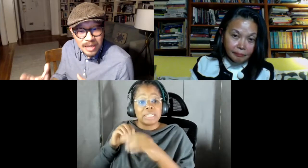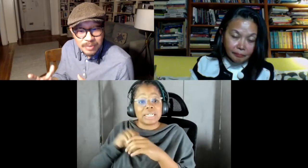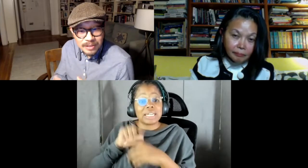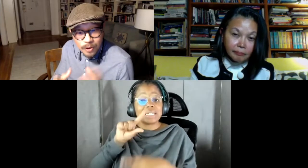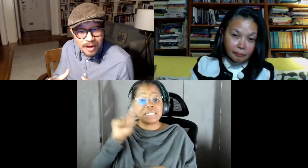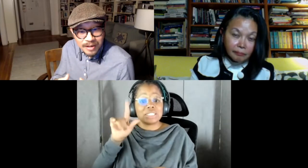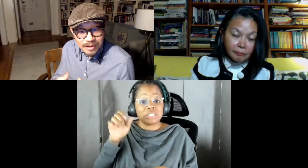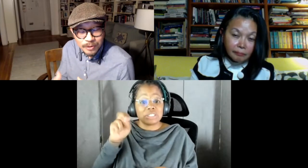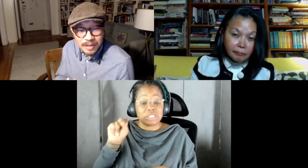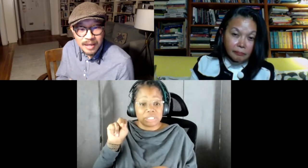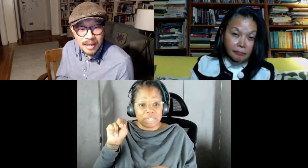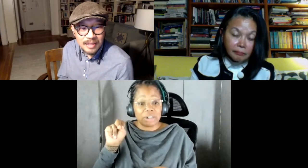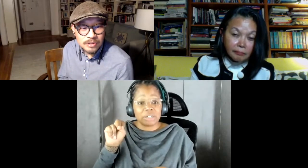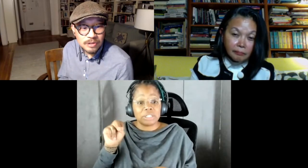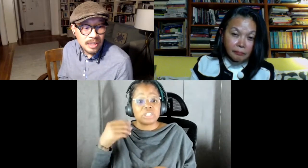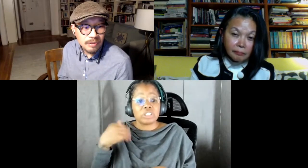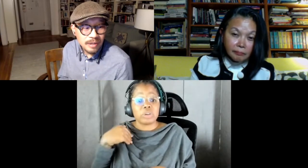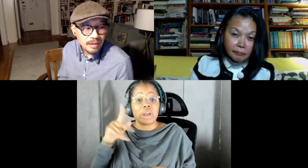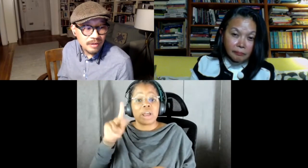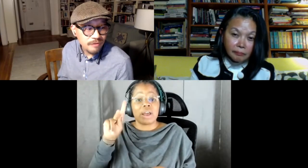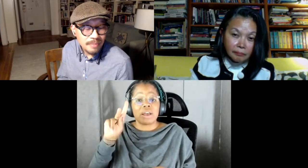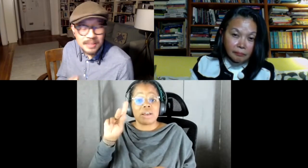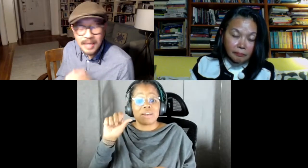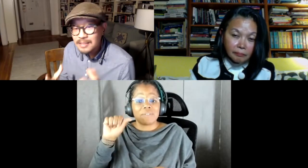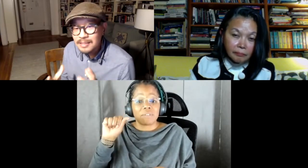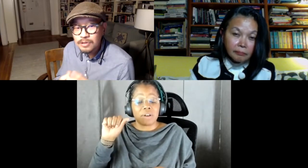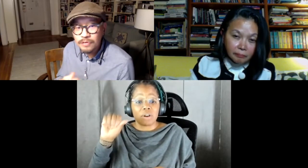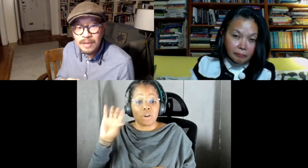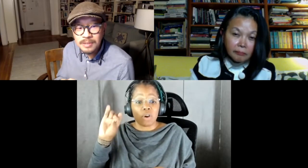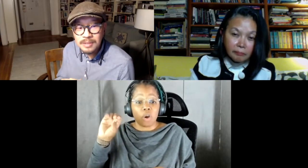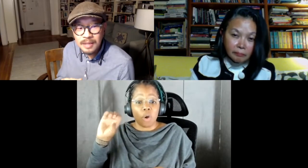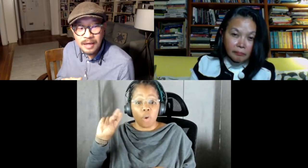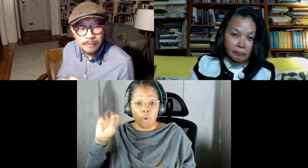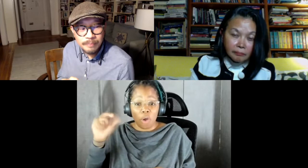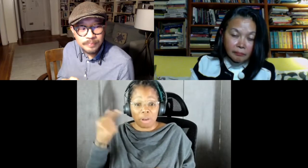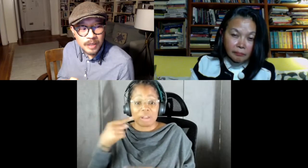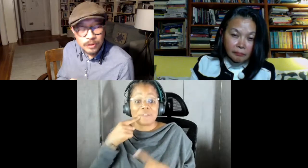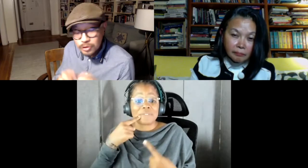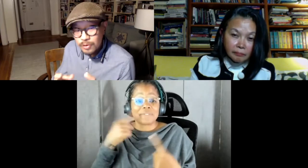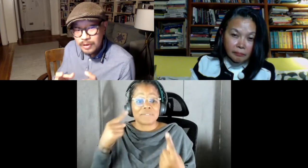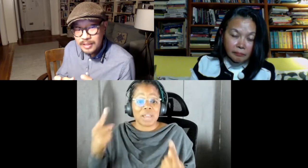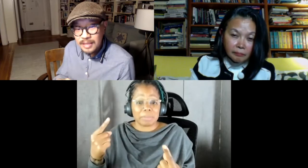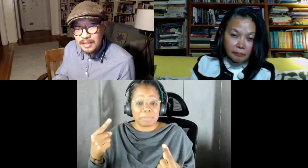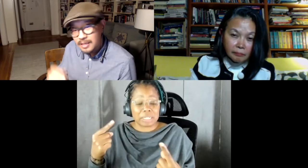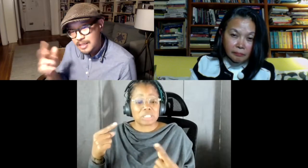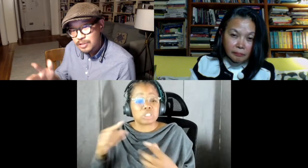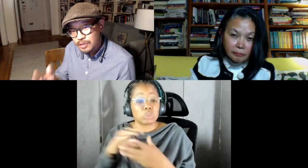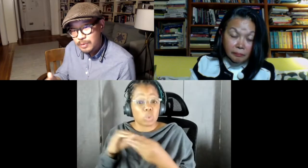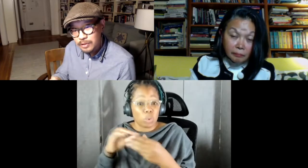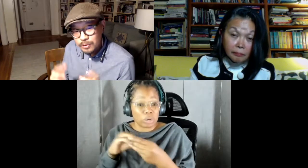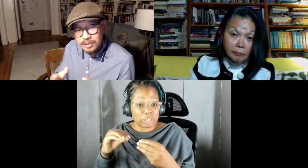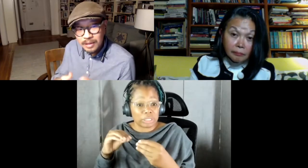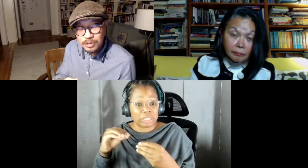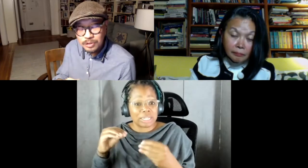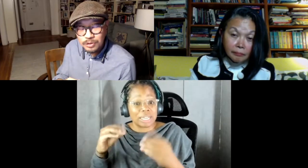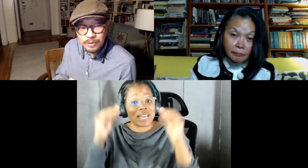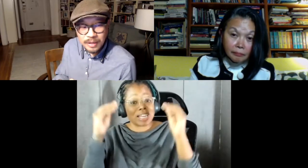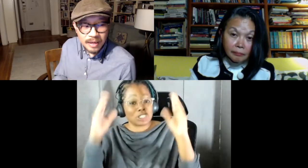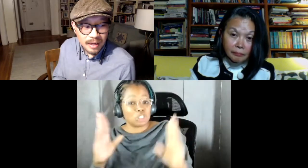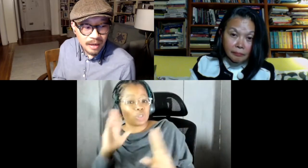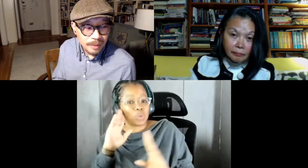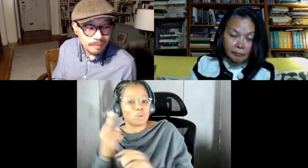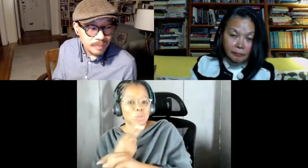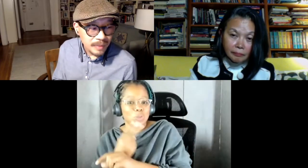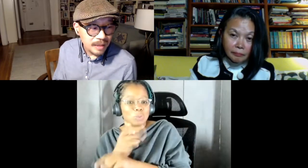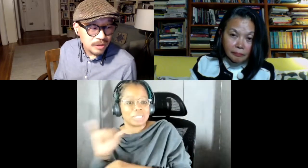koans in Japanese, kongan in Korean, and these are generally famous cases or famous stories, and then a teacher will use them to